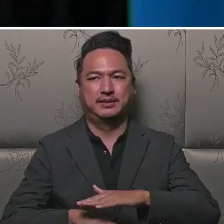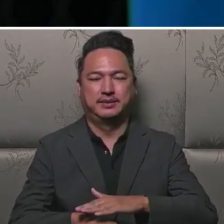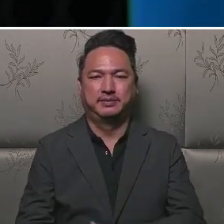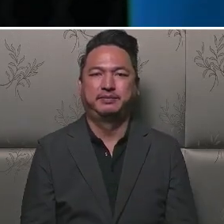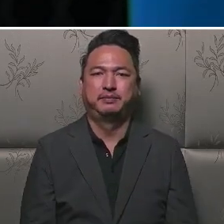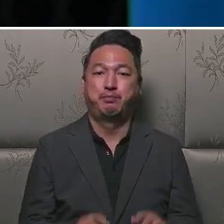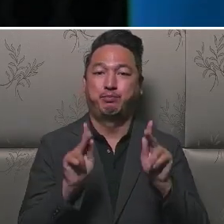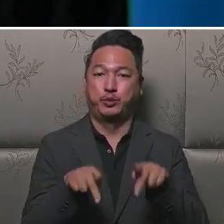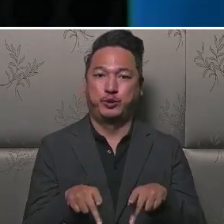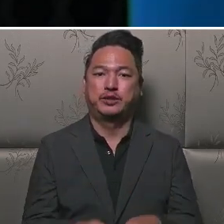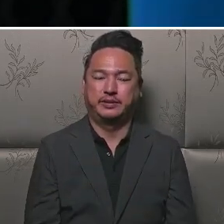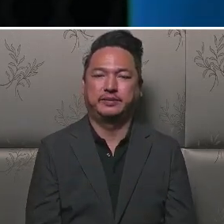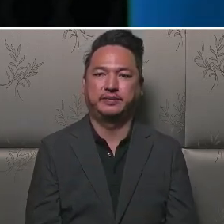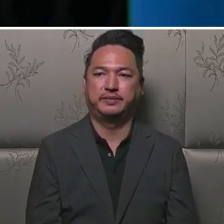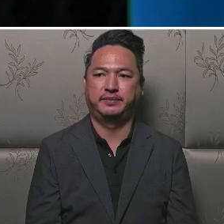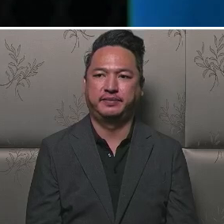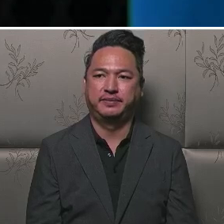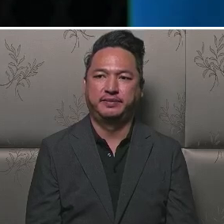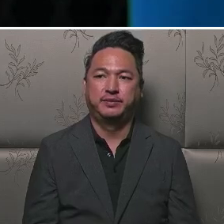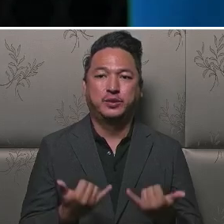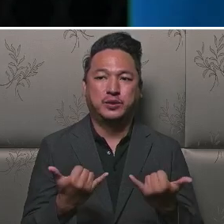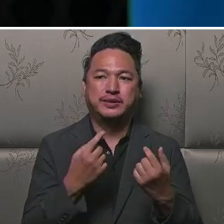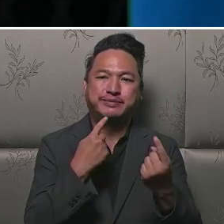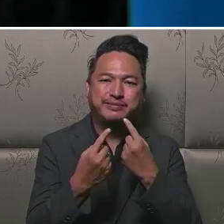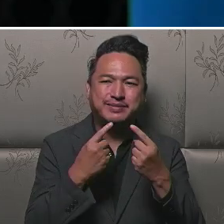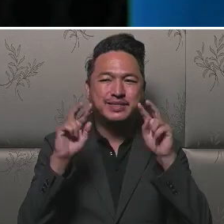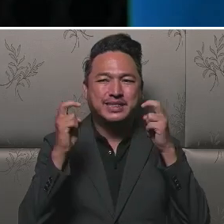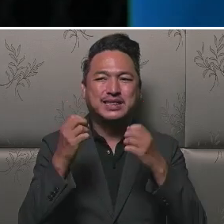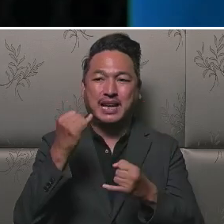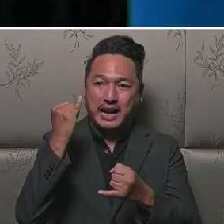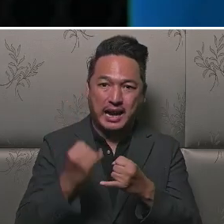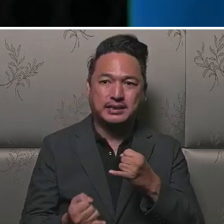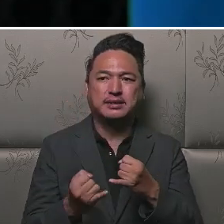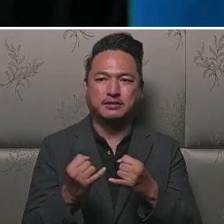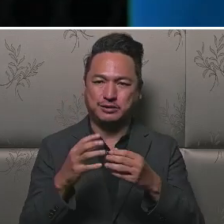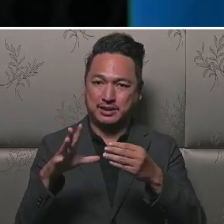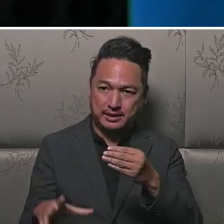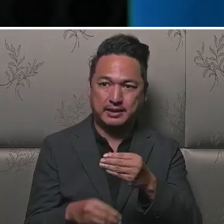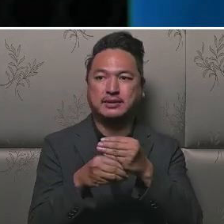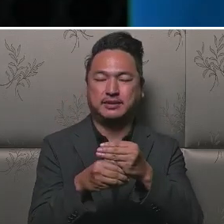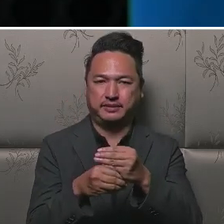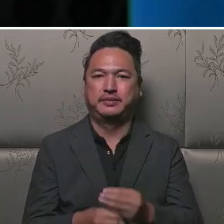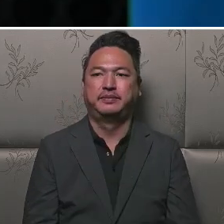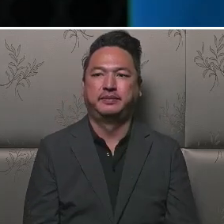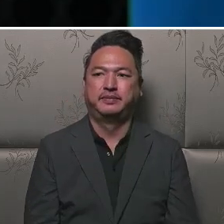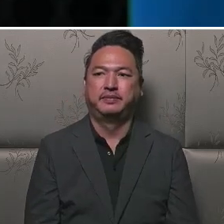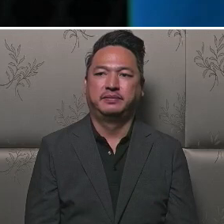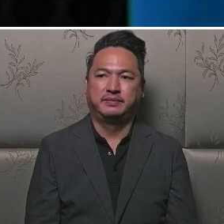elevate educational gap. And I'd like to take this very opportunity to invite Senior Education Officer